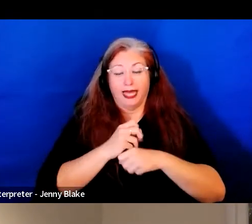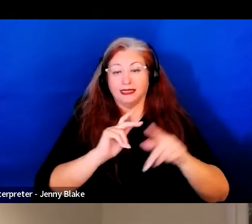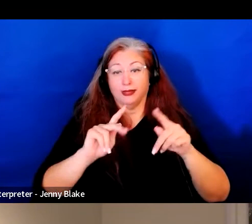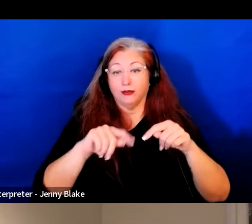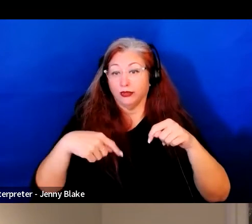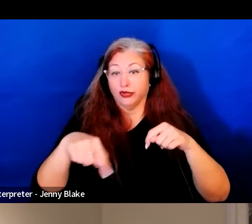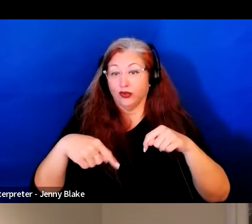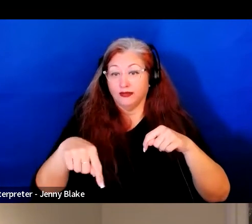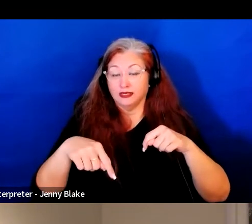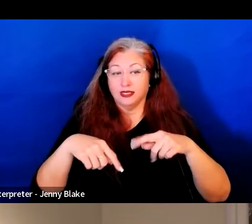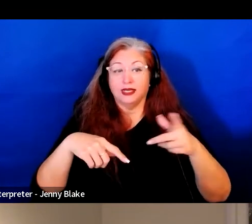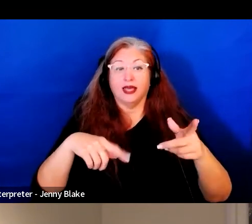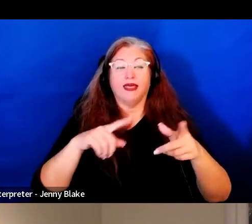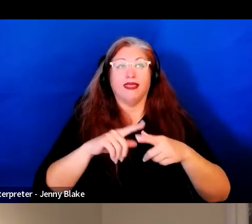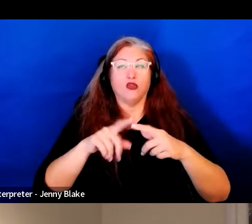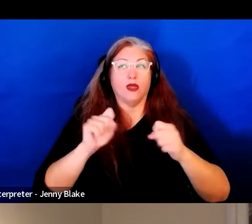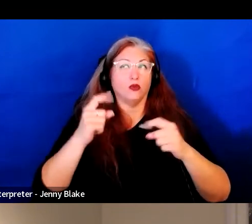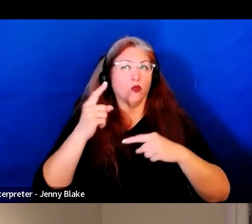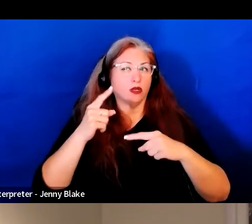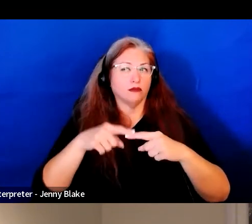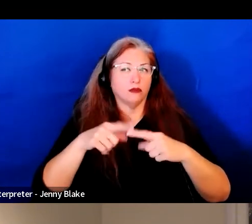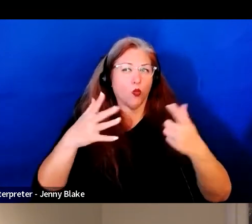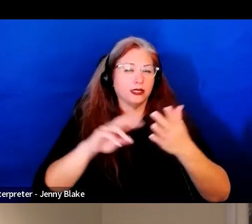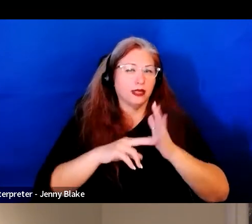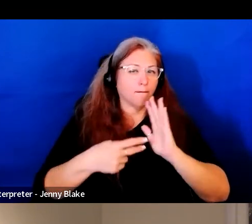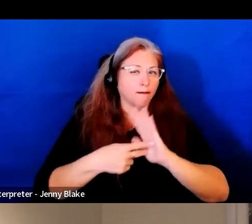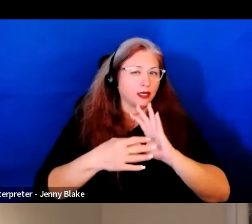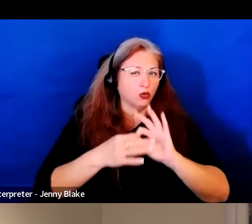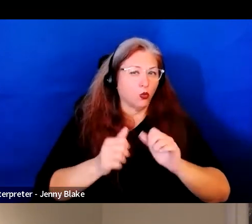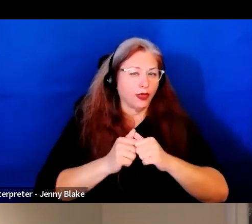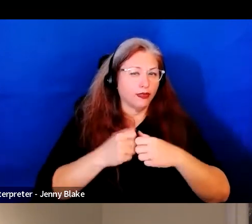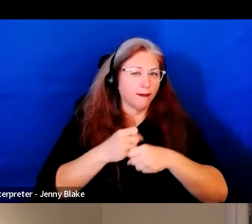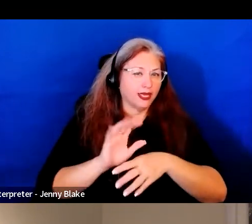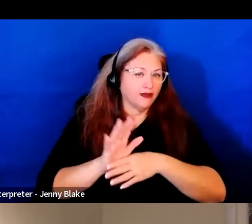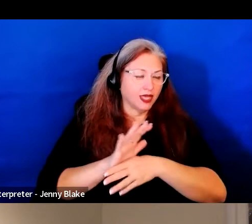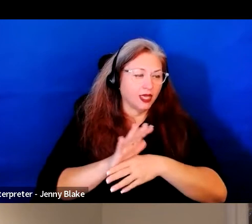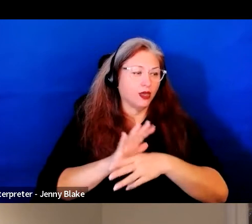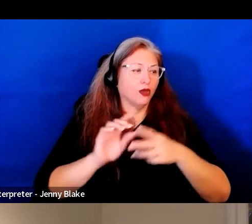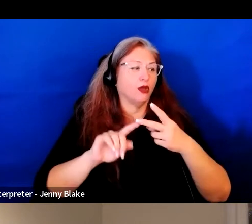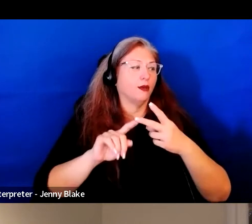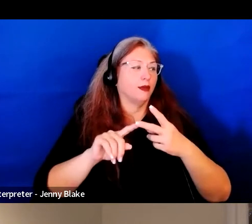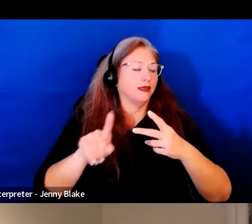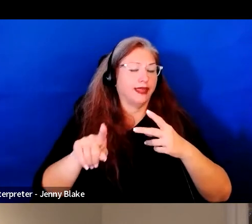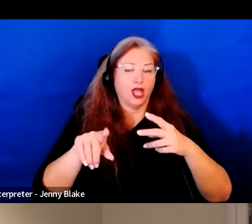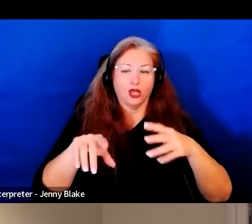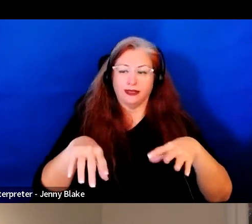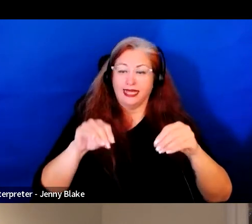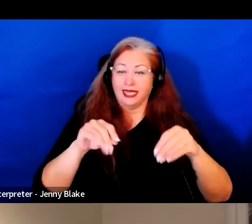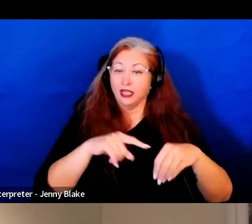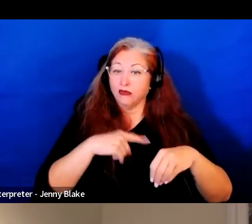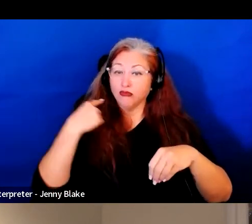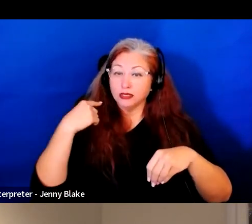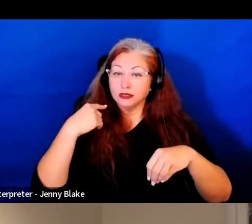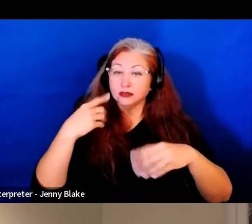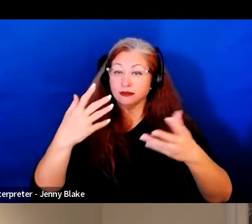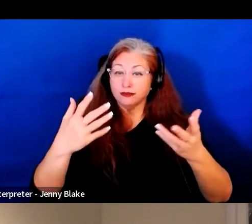you know, and then you have to question, what does that mean in terms of filmmaking and filmmakers taking risks, you know?